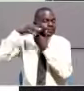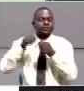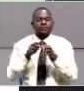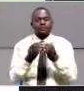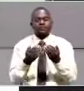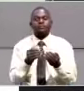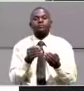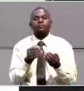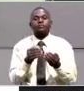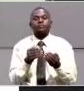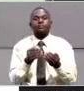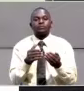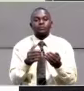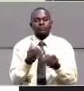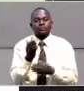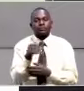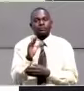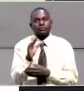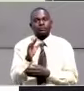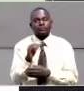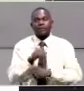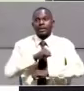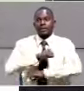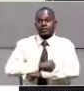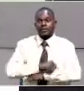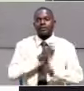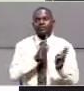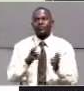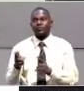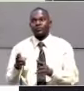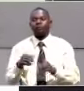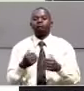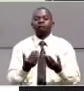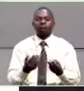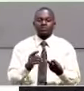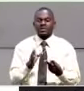the normal schools and everything.